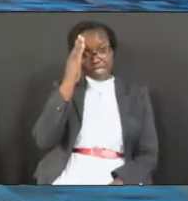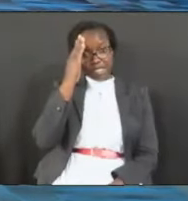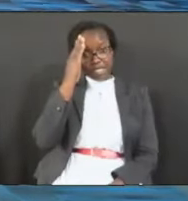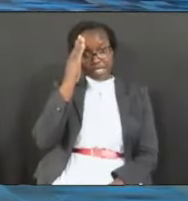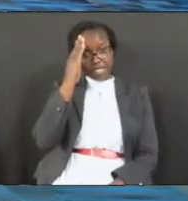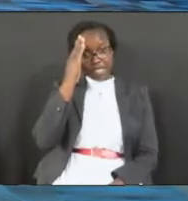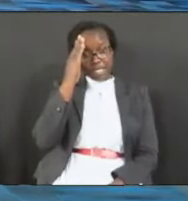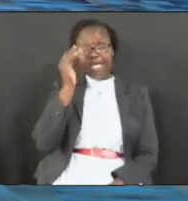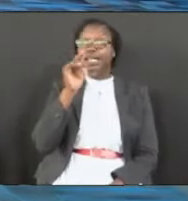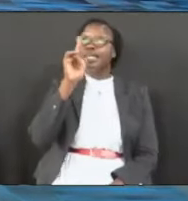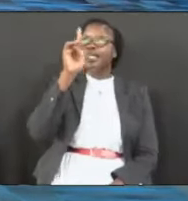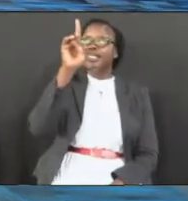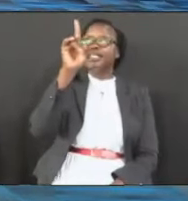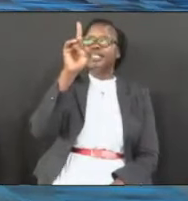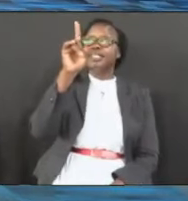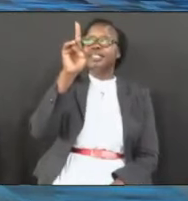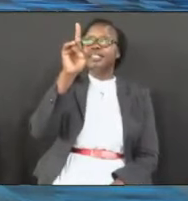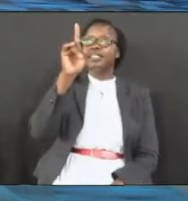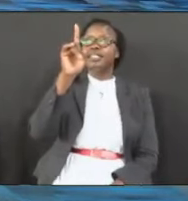He